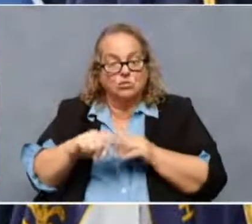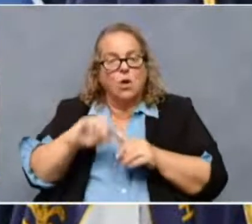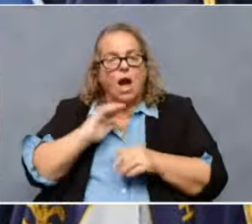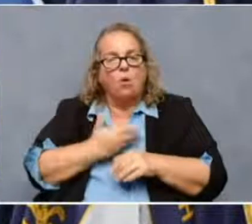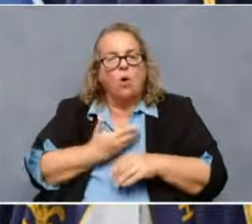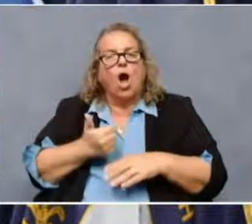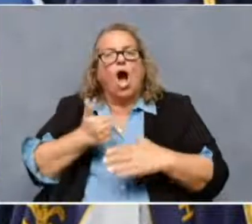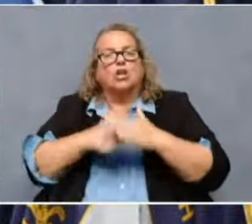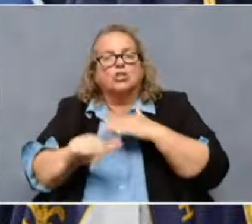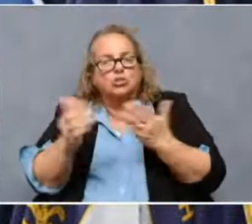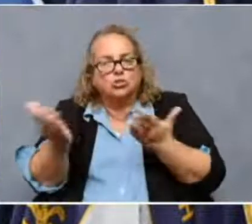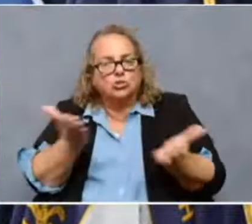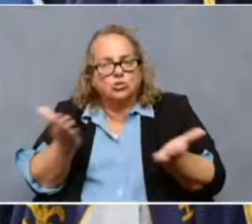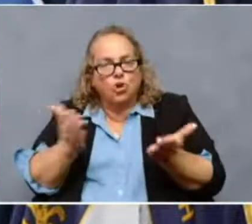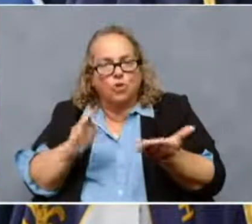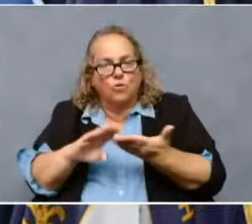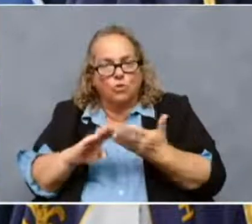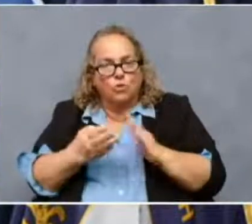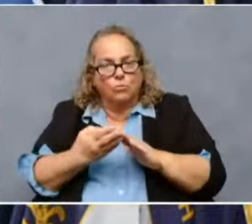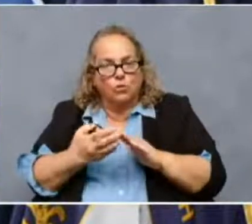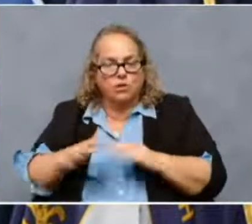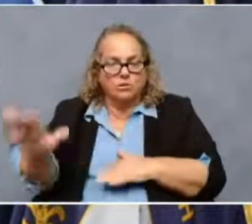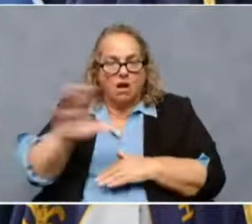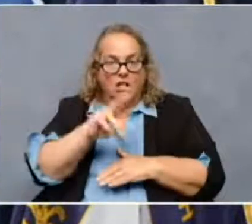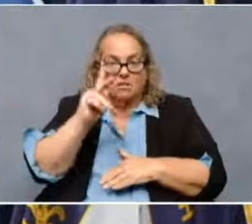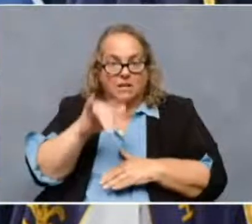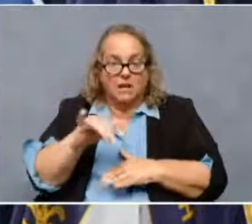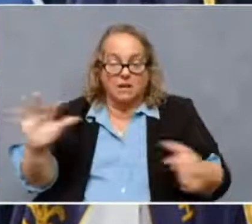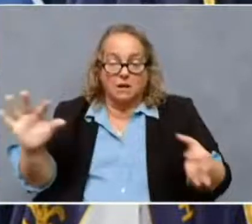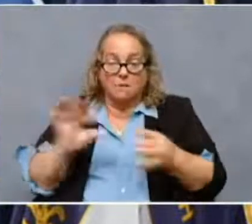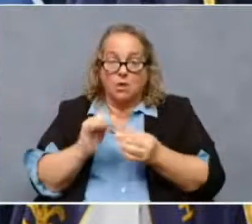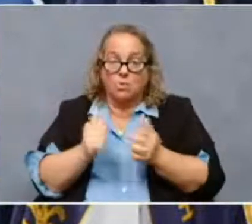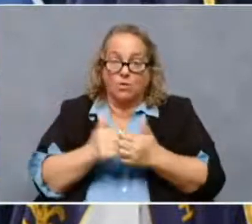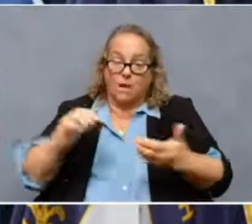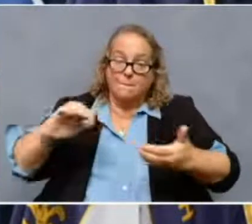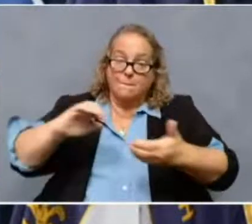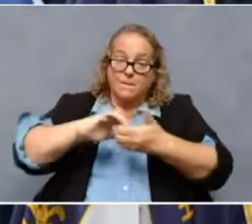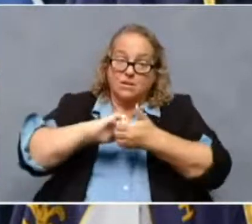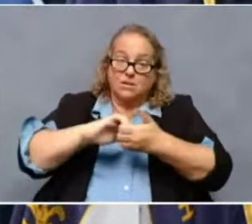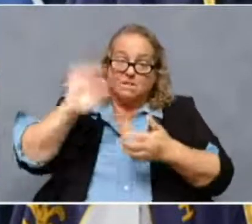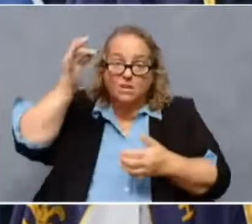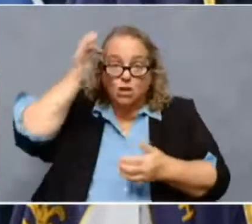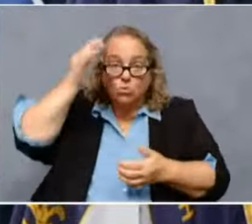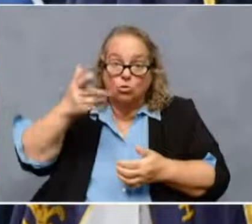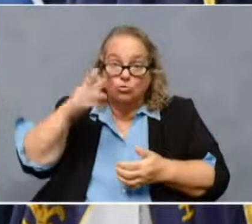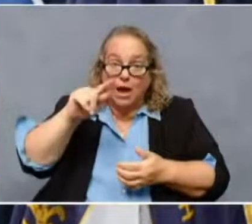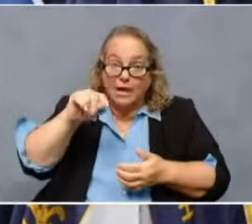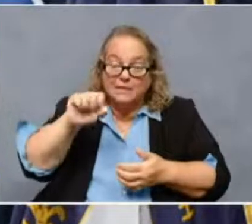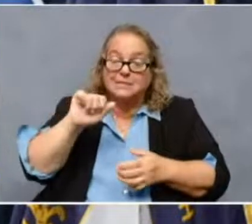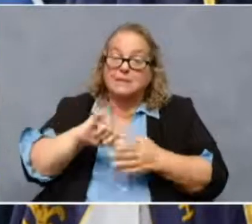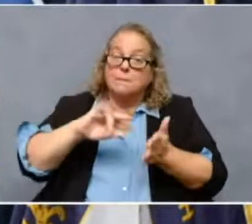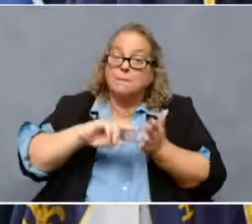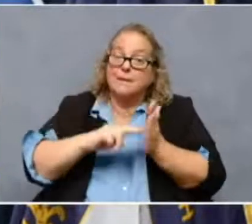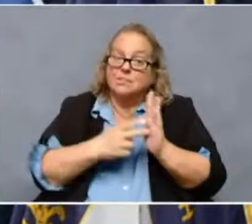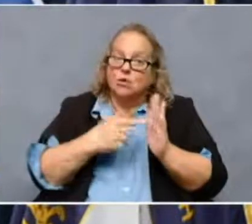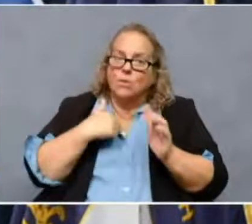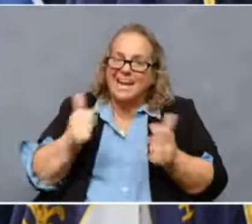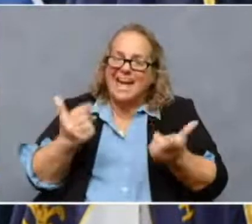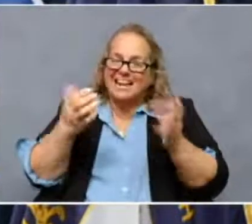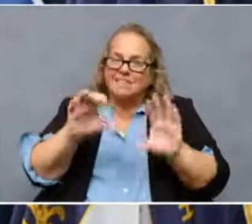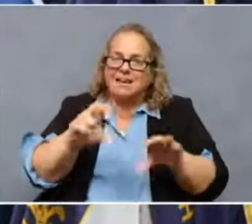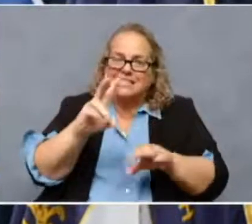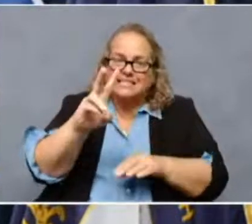communities across the Commonwealth. Combined with matching federal grants, this means that we are going to be able to invest $600